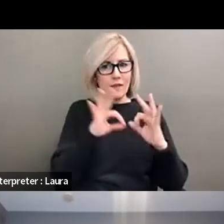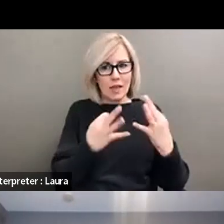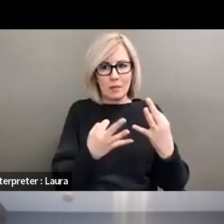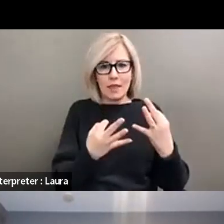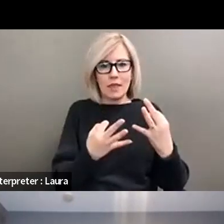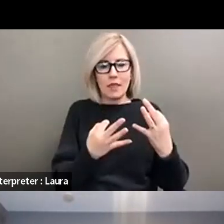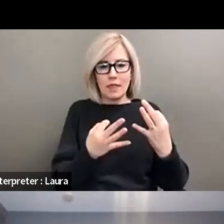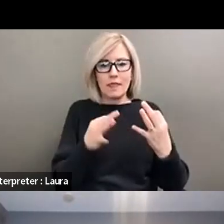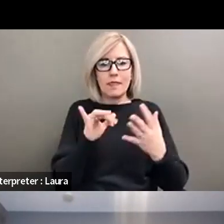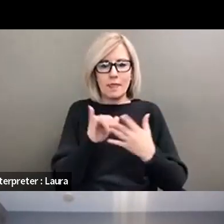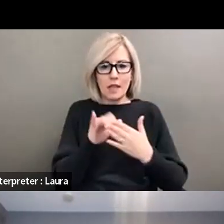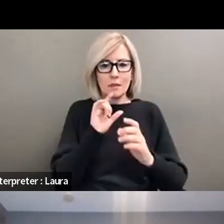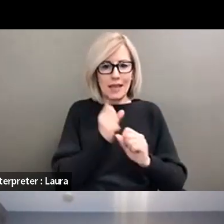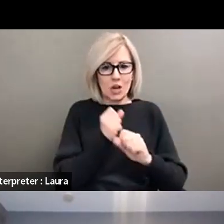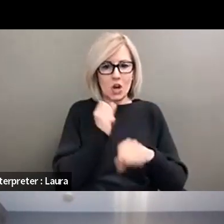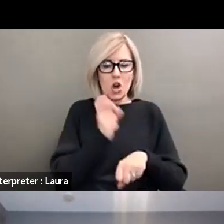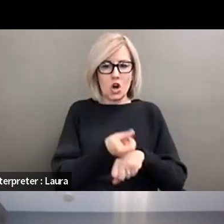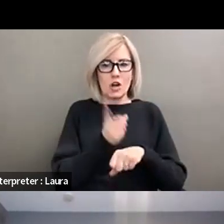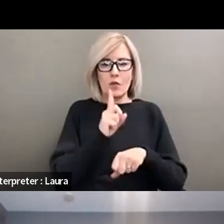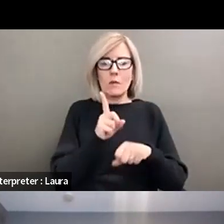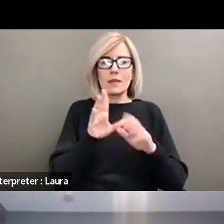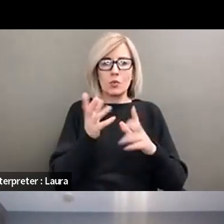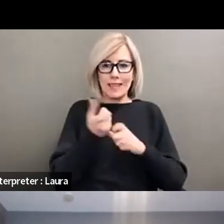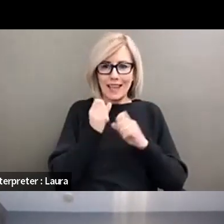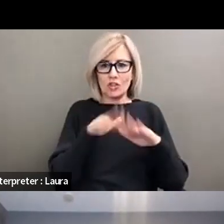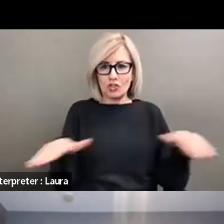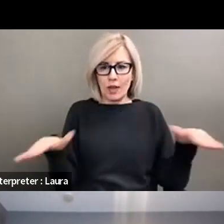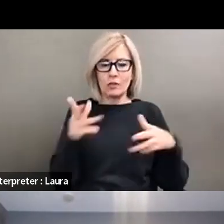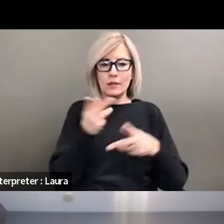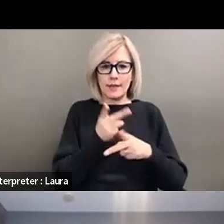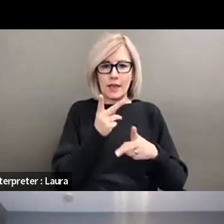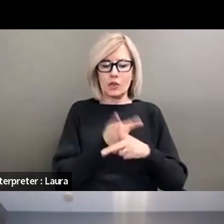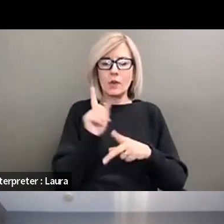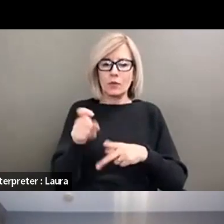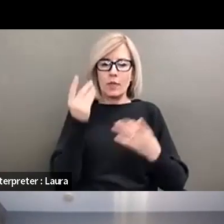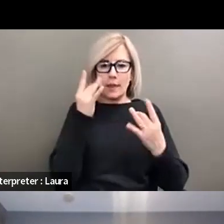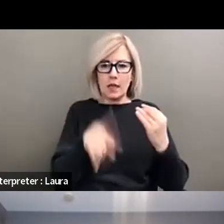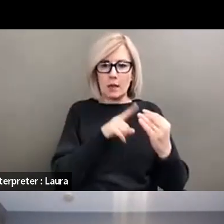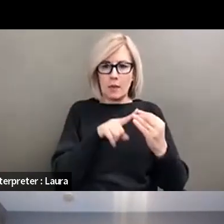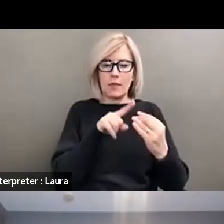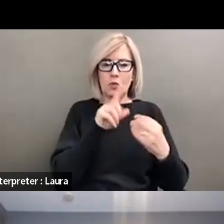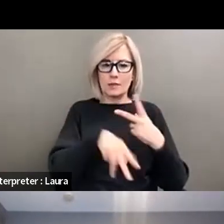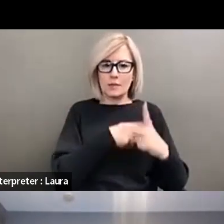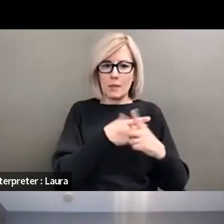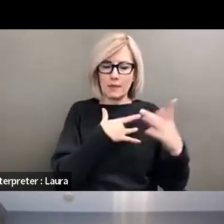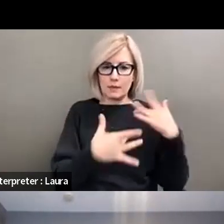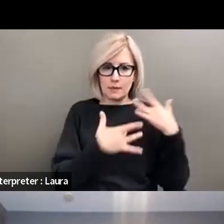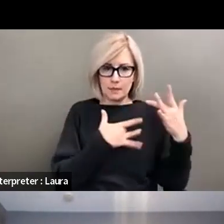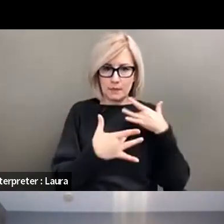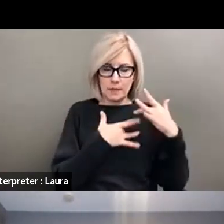make it really hard for those families to get childcare. And so we need to be thinking about these concerns.